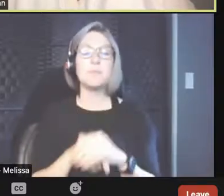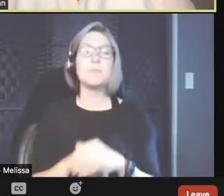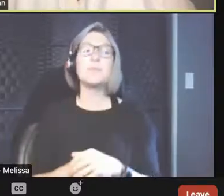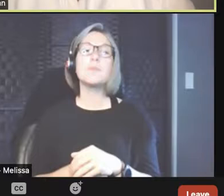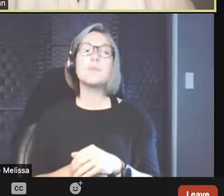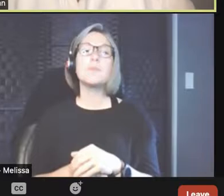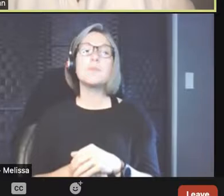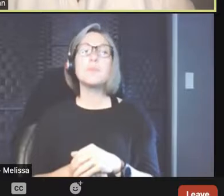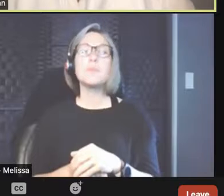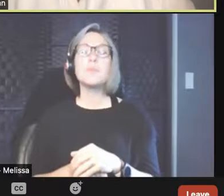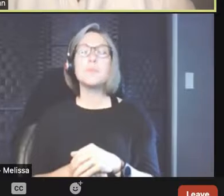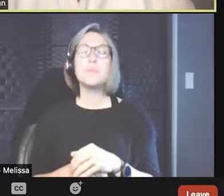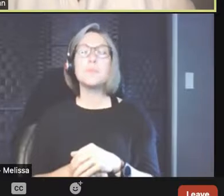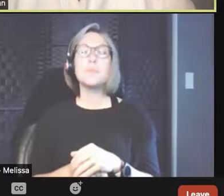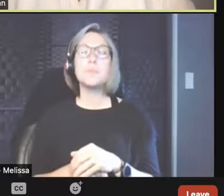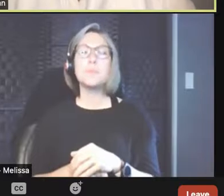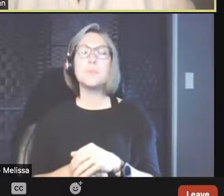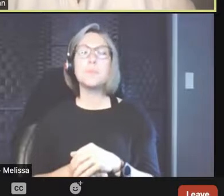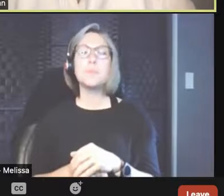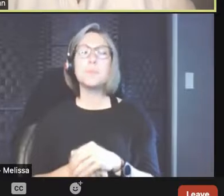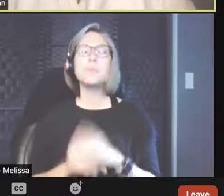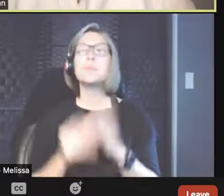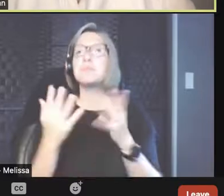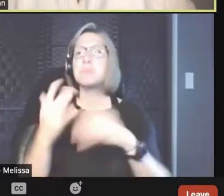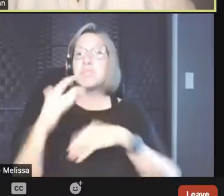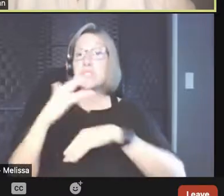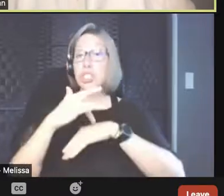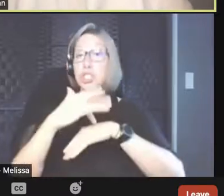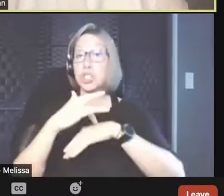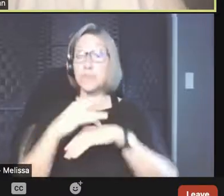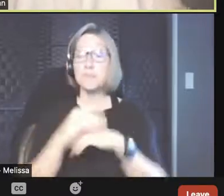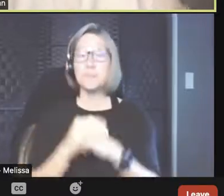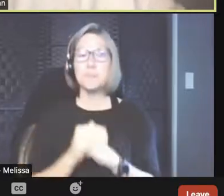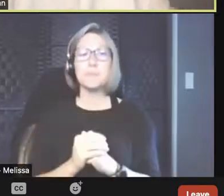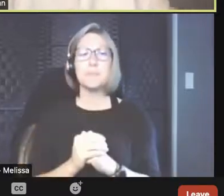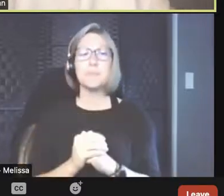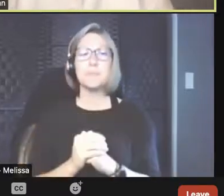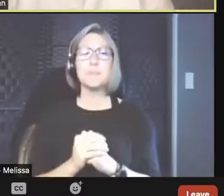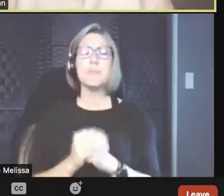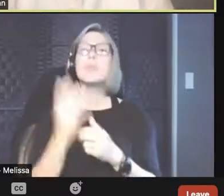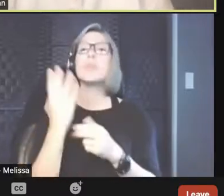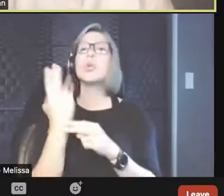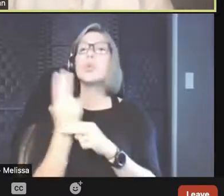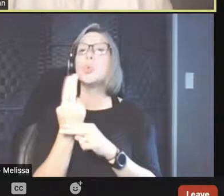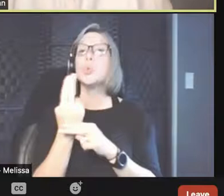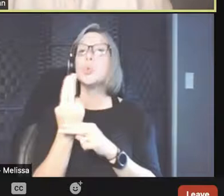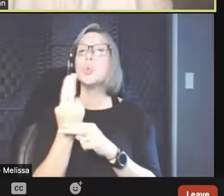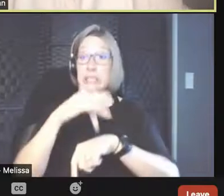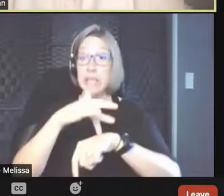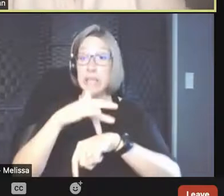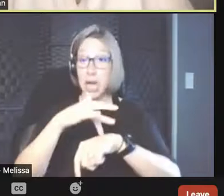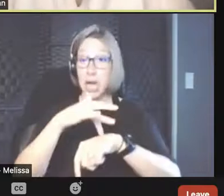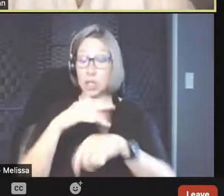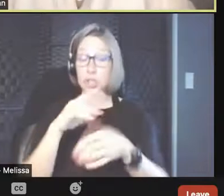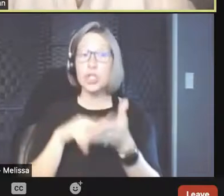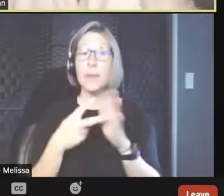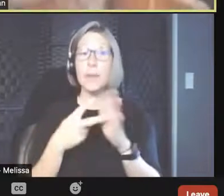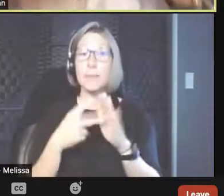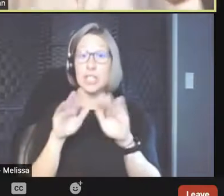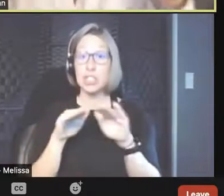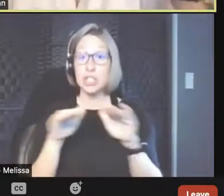And let's talk first about touch. By using touch, the child can get a lot